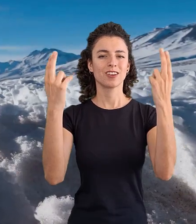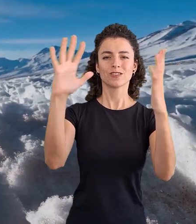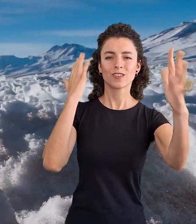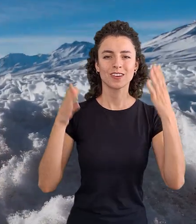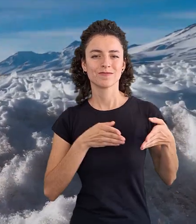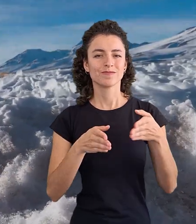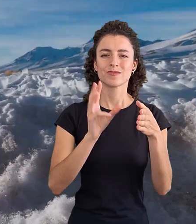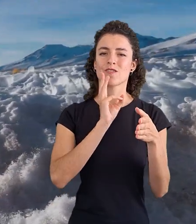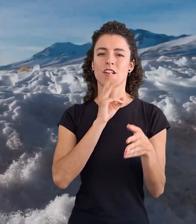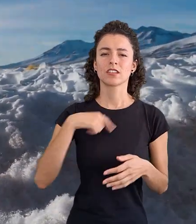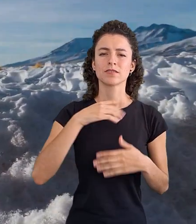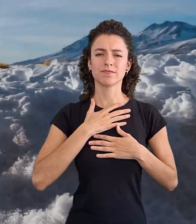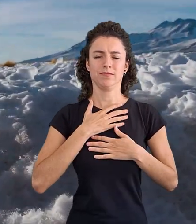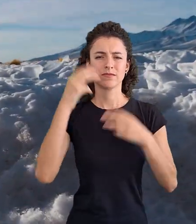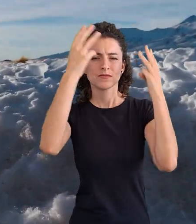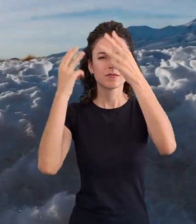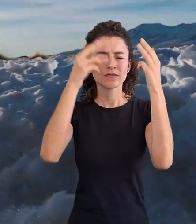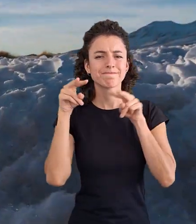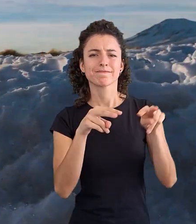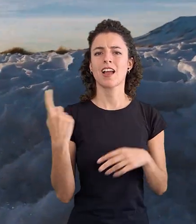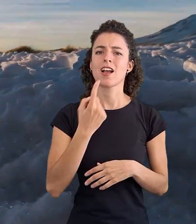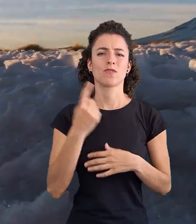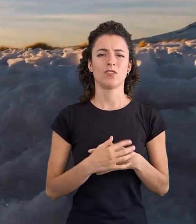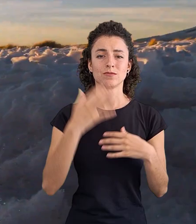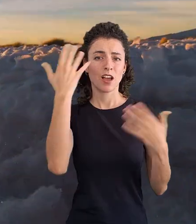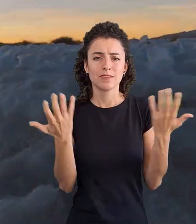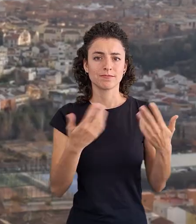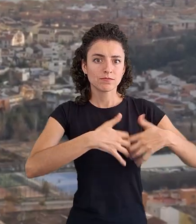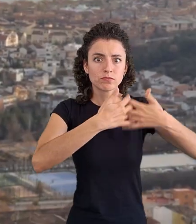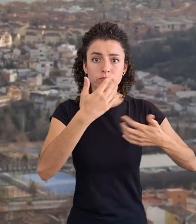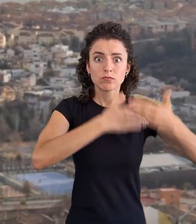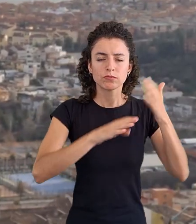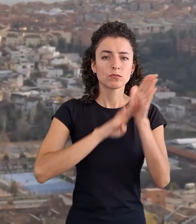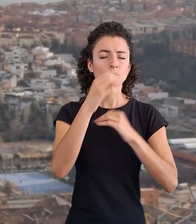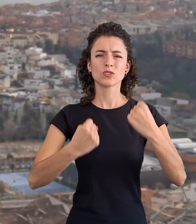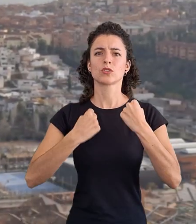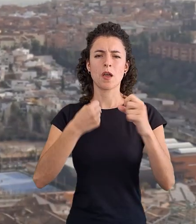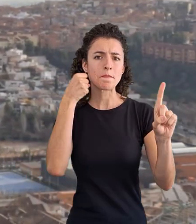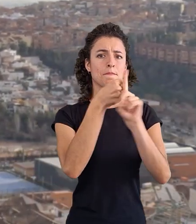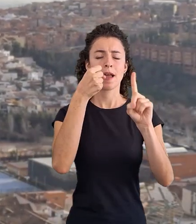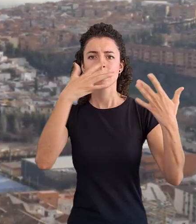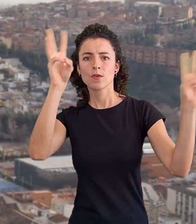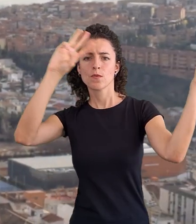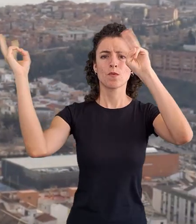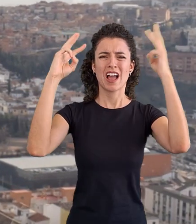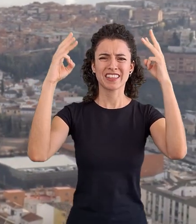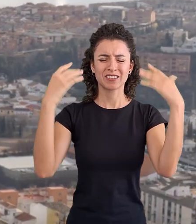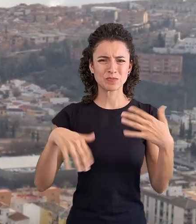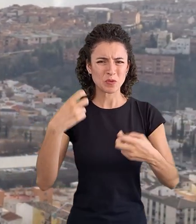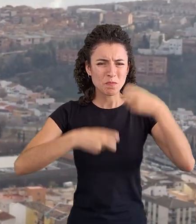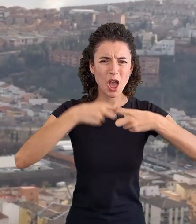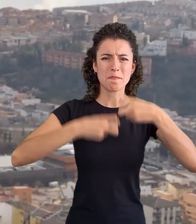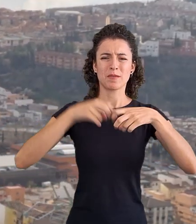Ecological concerns are a constant in modern industrial development which is experiencing exponential growth.